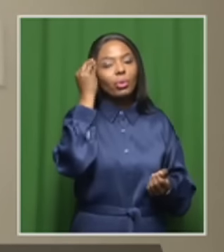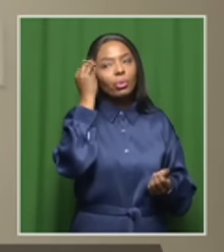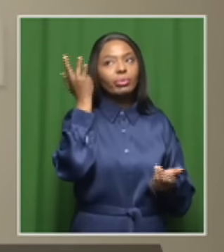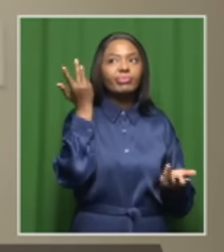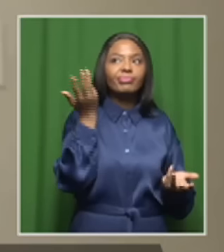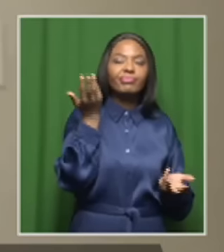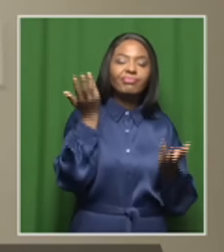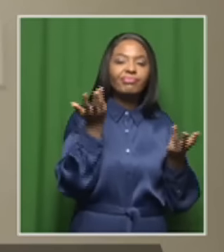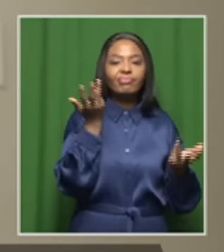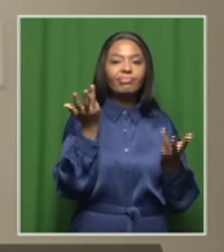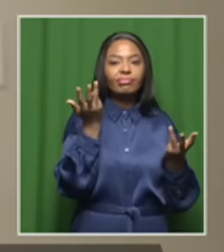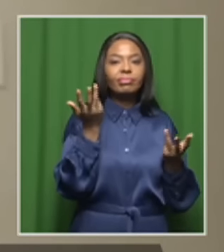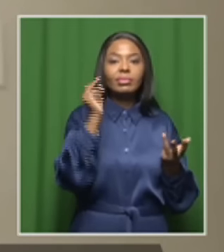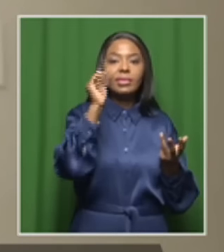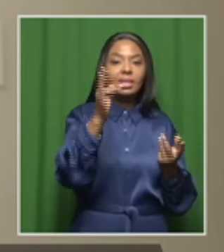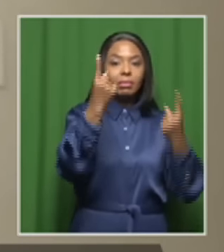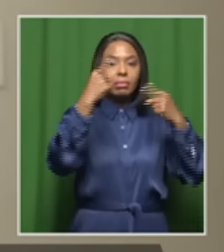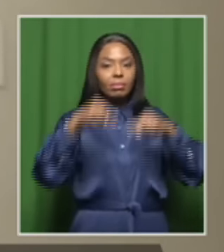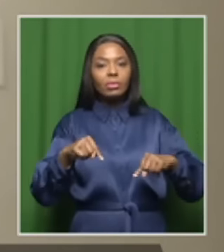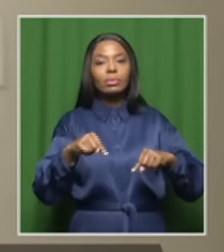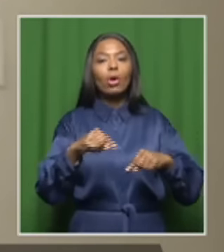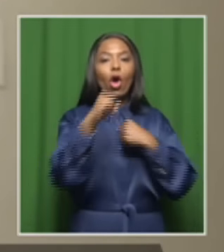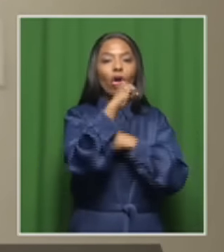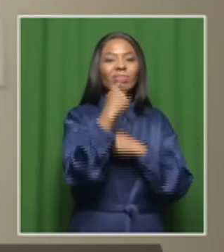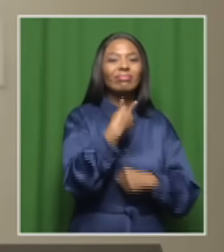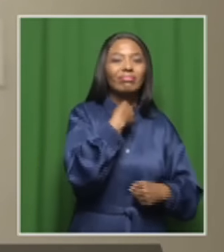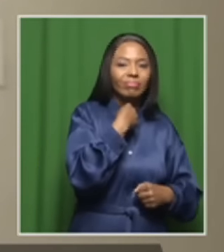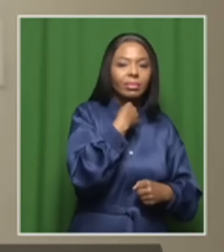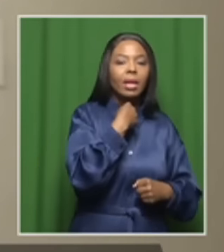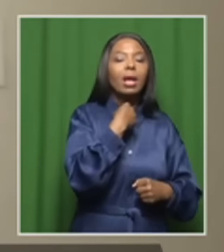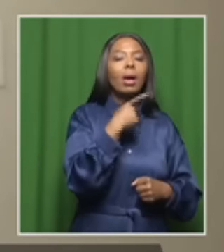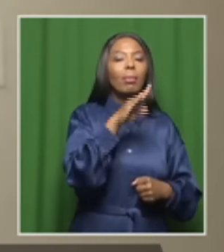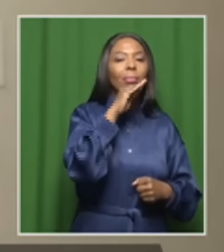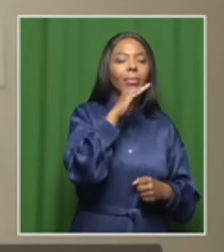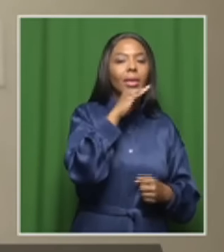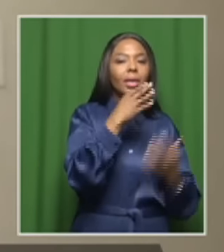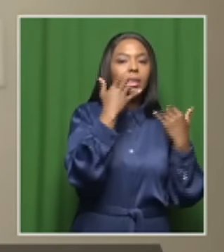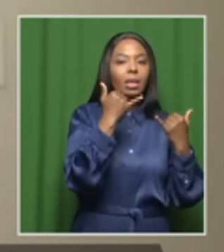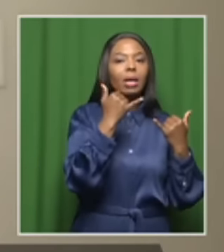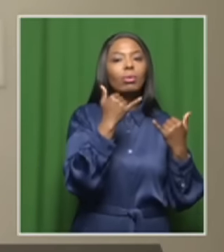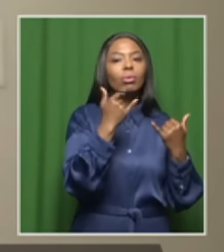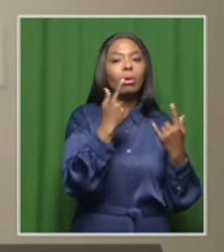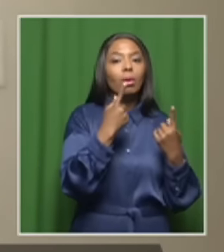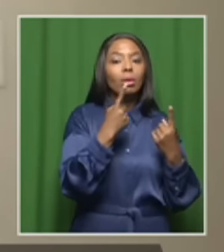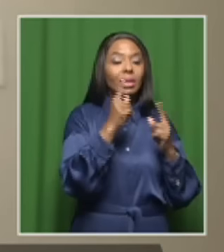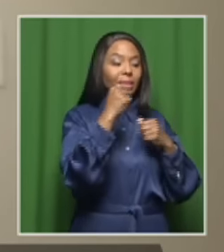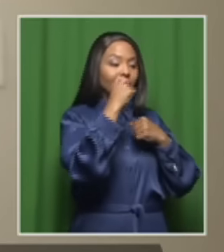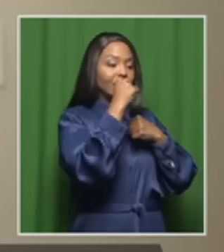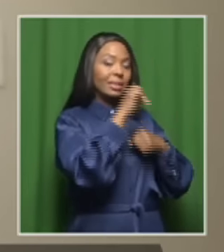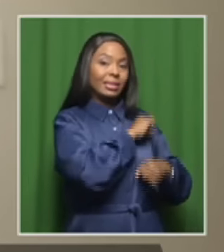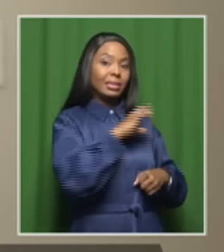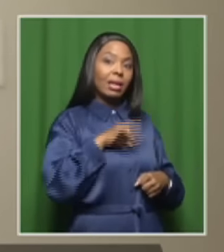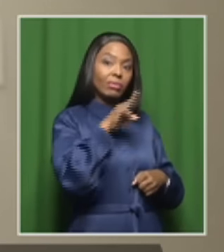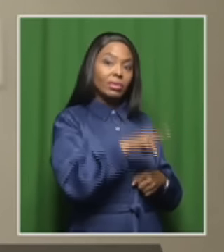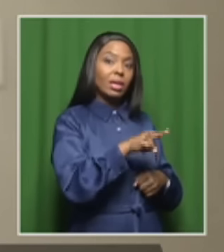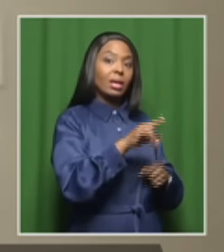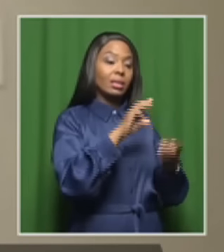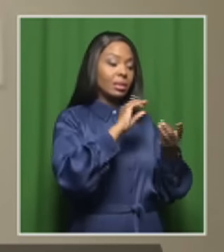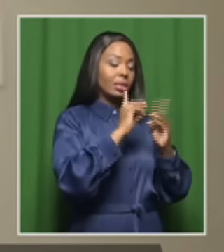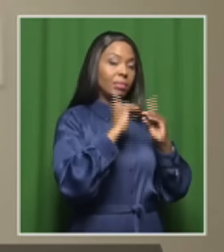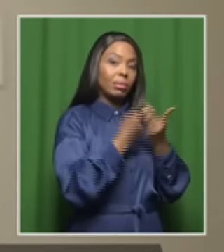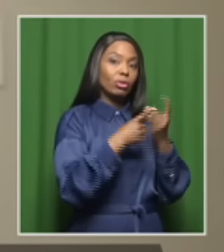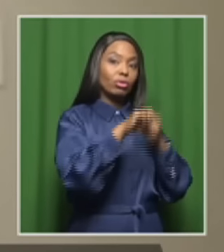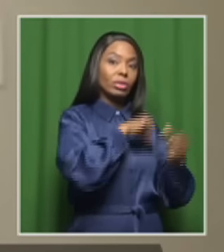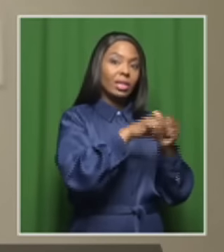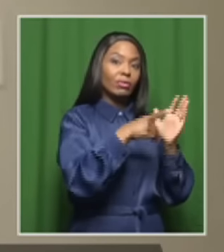able to reach their offices, there will be outreach programs that will go to those areas.